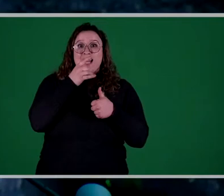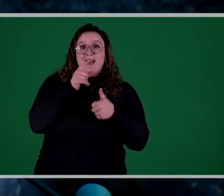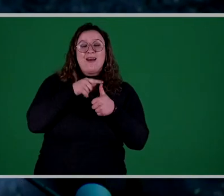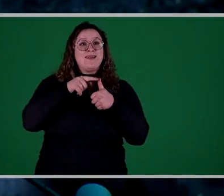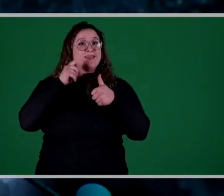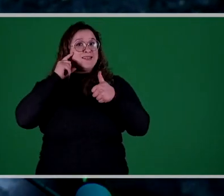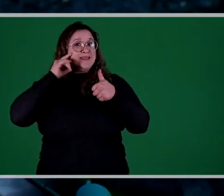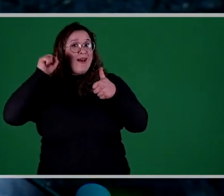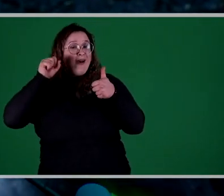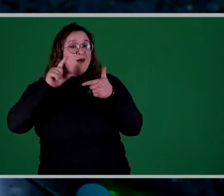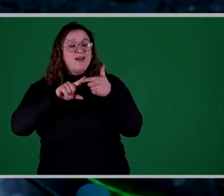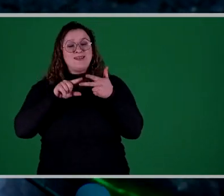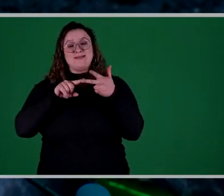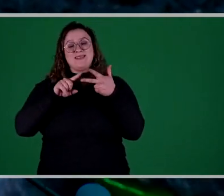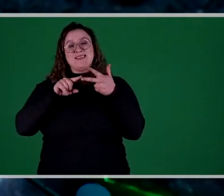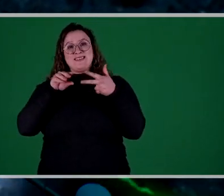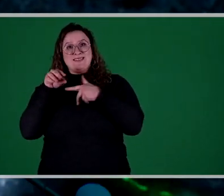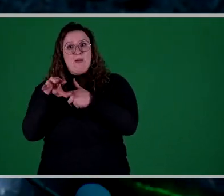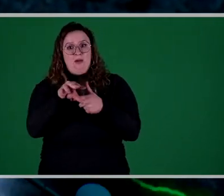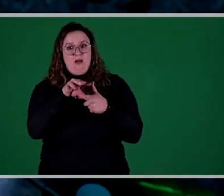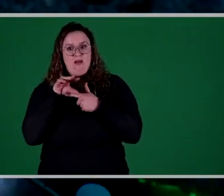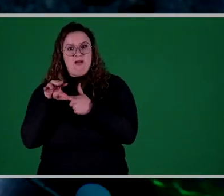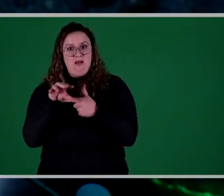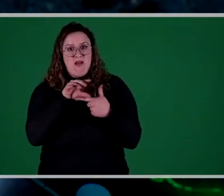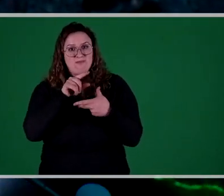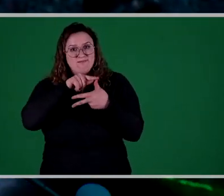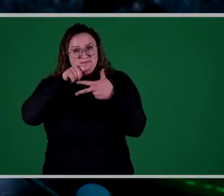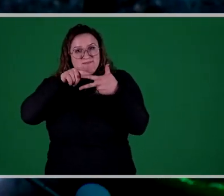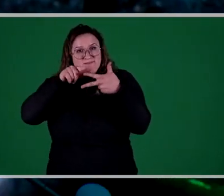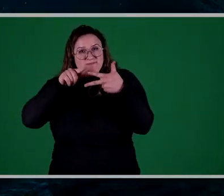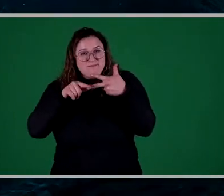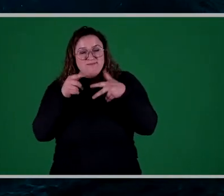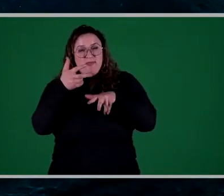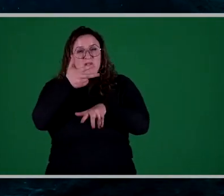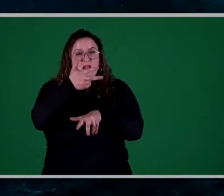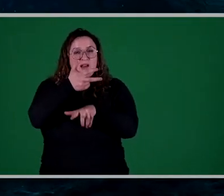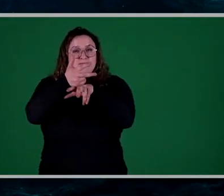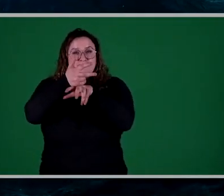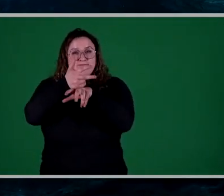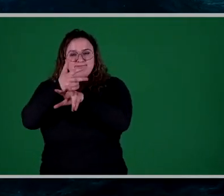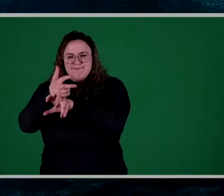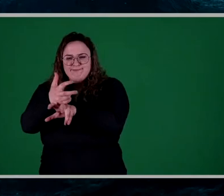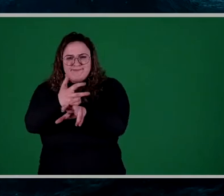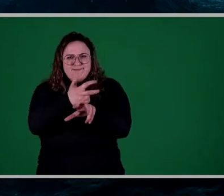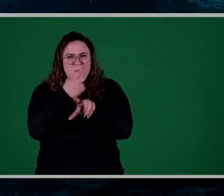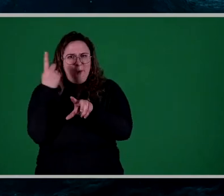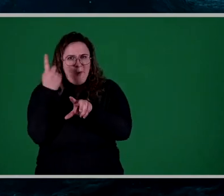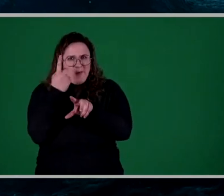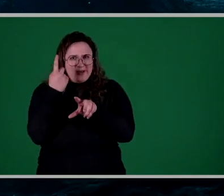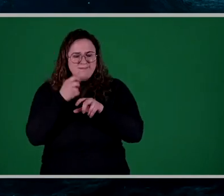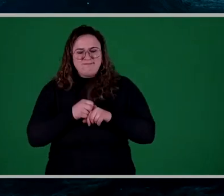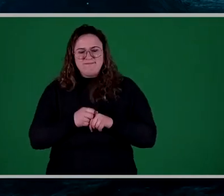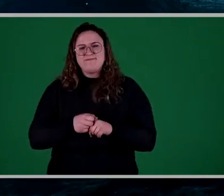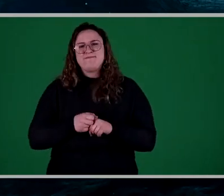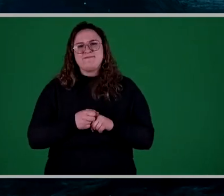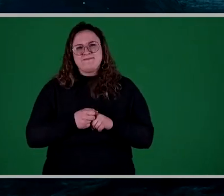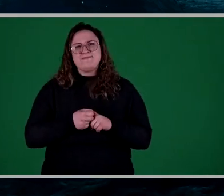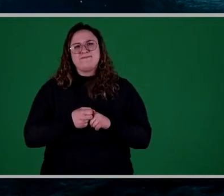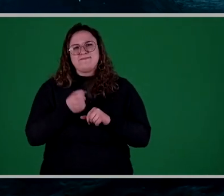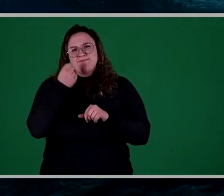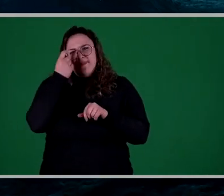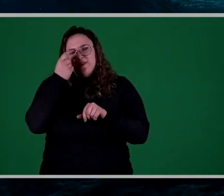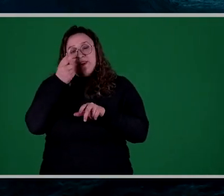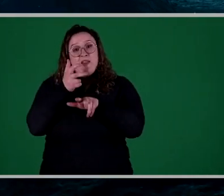ROV carefully flies so that these sensors are always just 3 meters from the bottom. The sensors are mounted on a